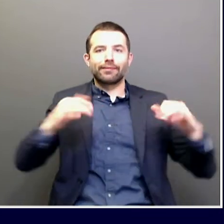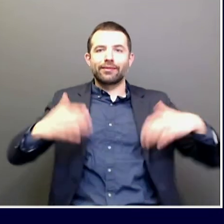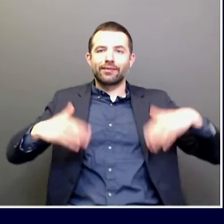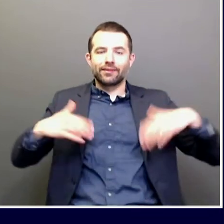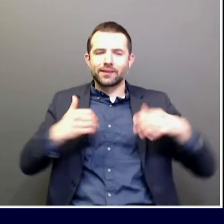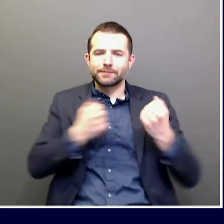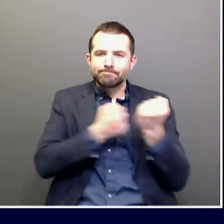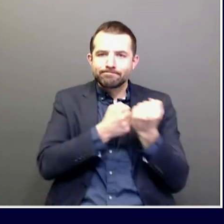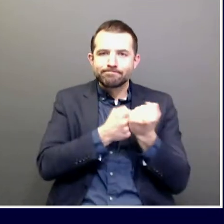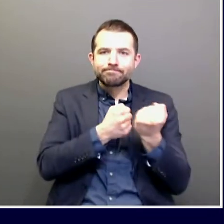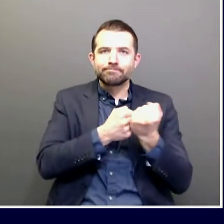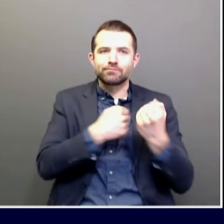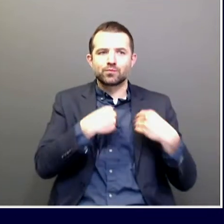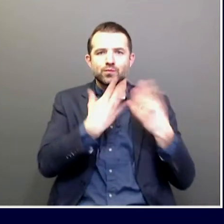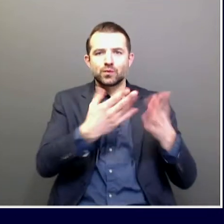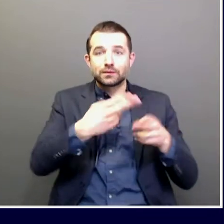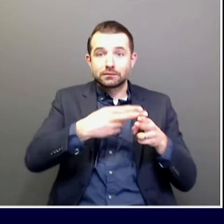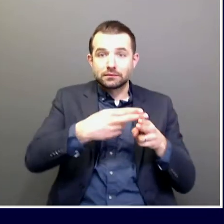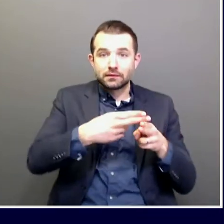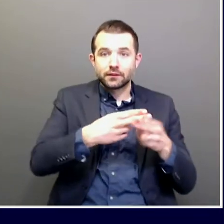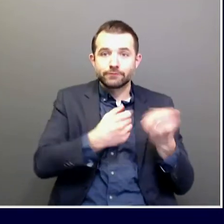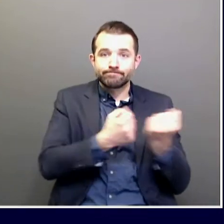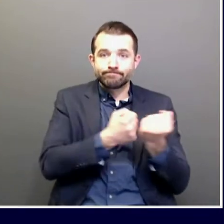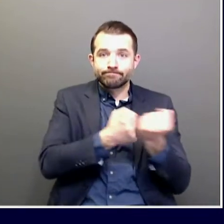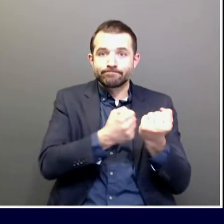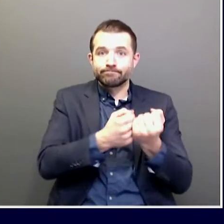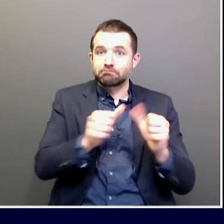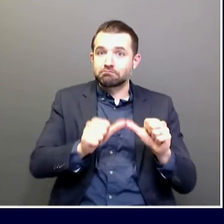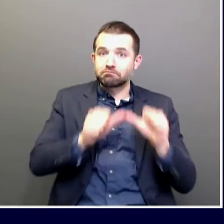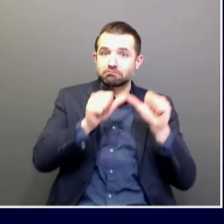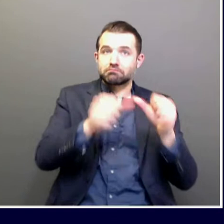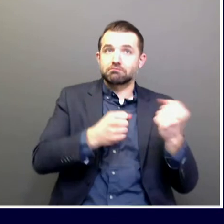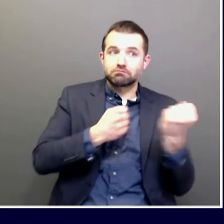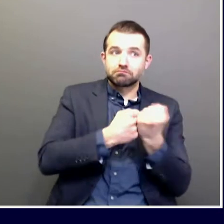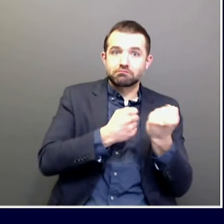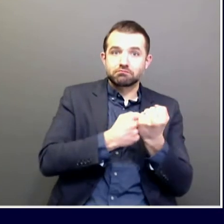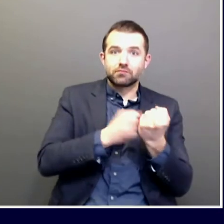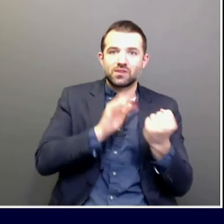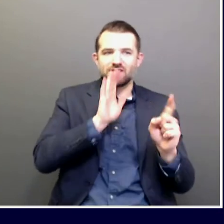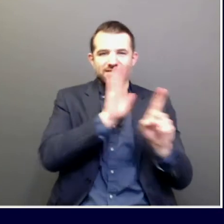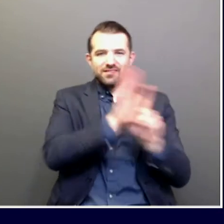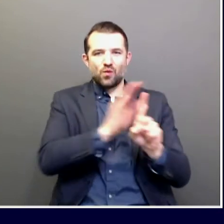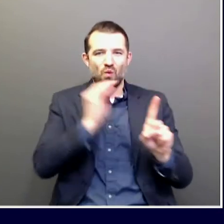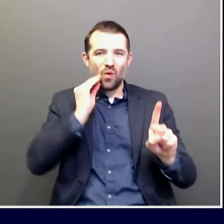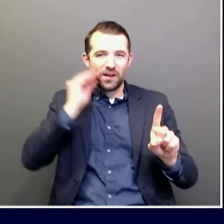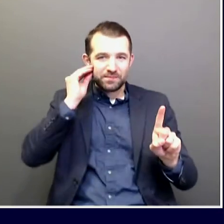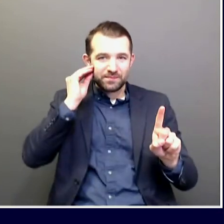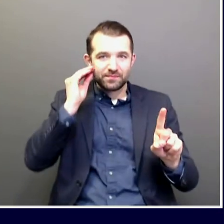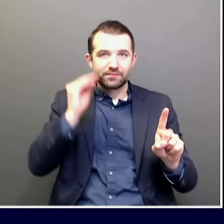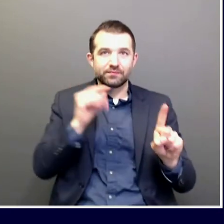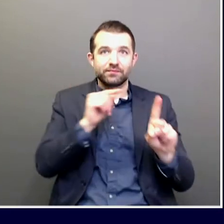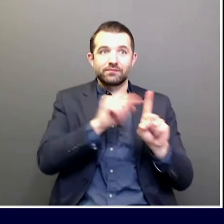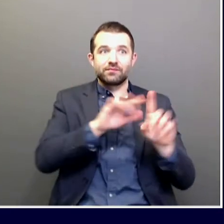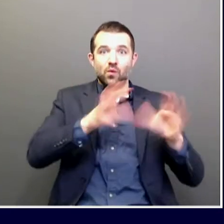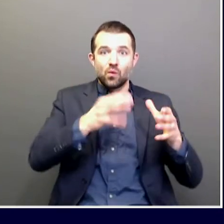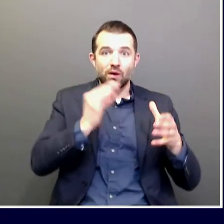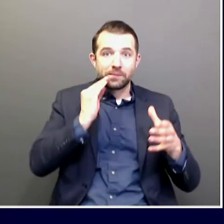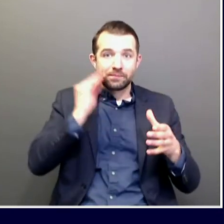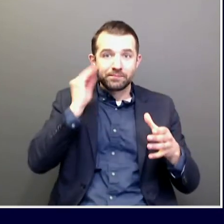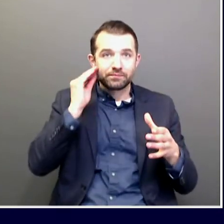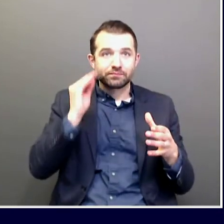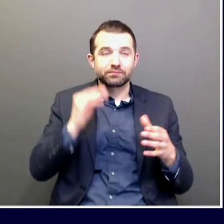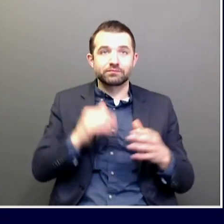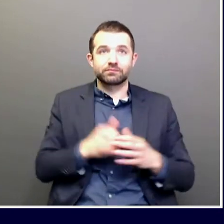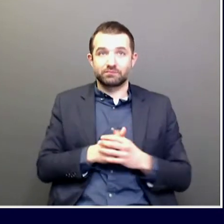workforce has been on the front lines of trying to keep people out of hospitals in the first place but also helping them as they are